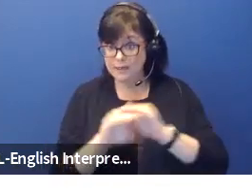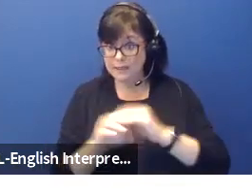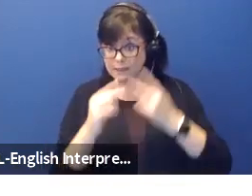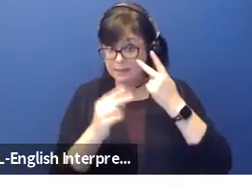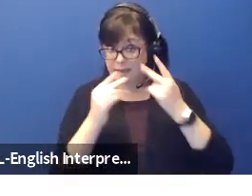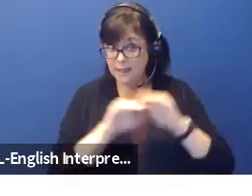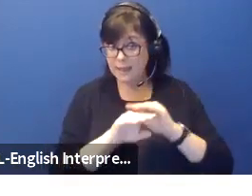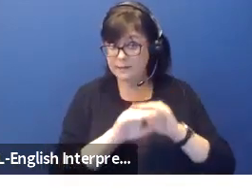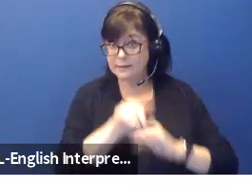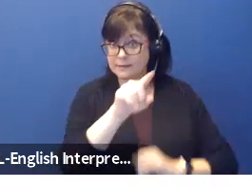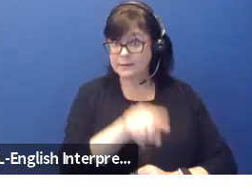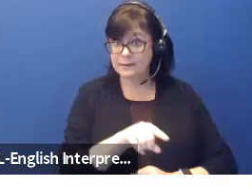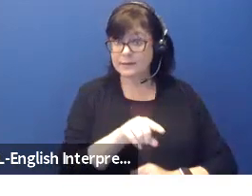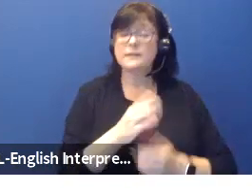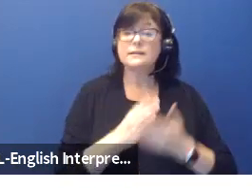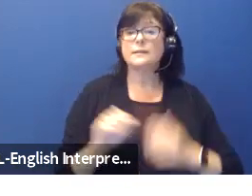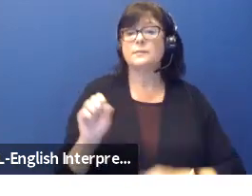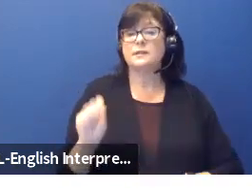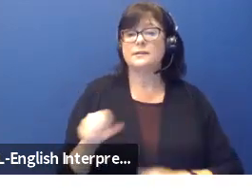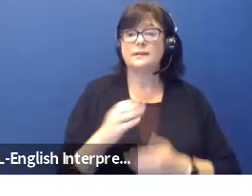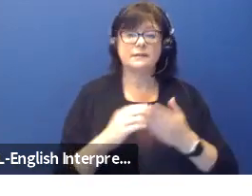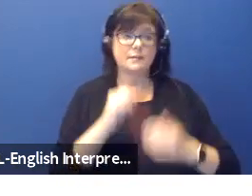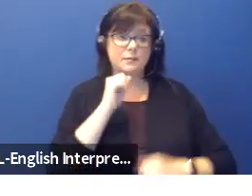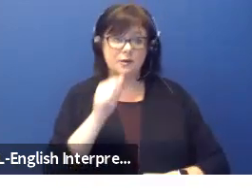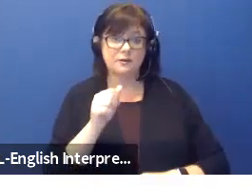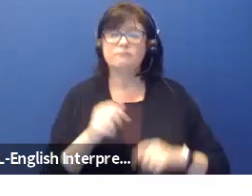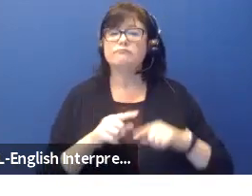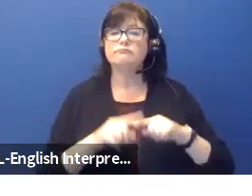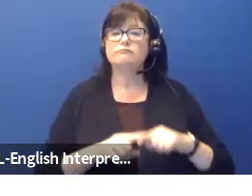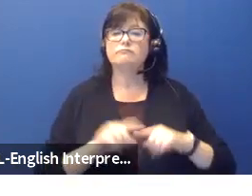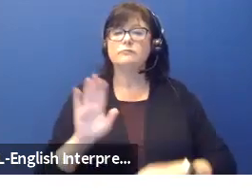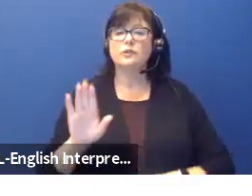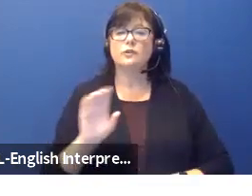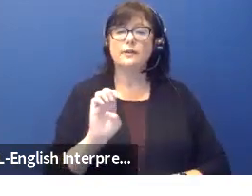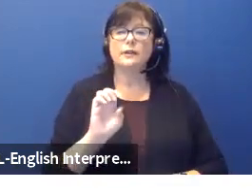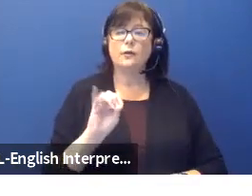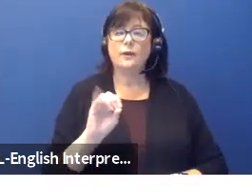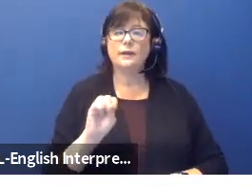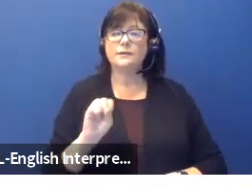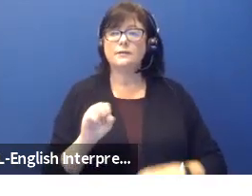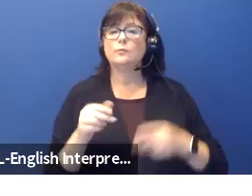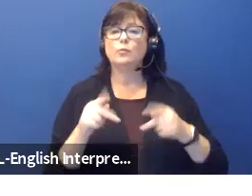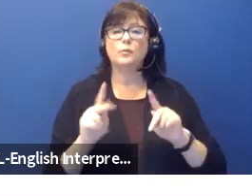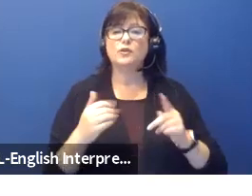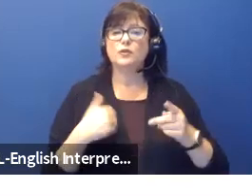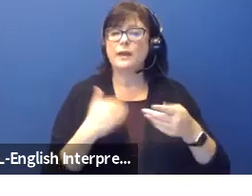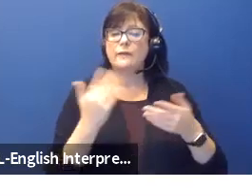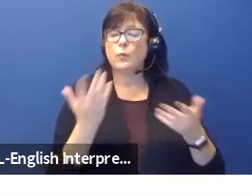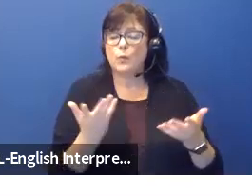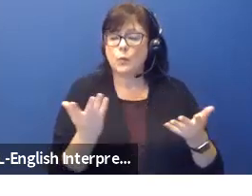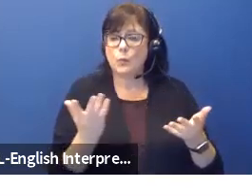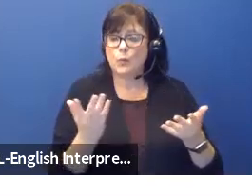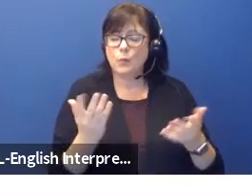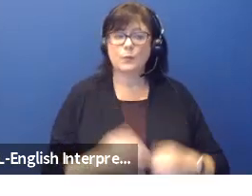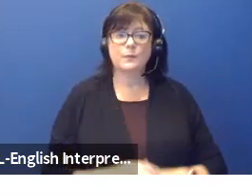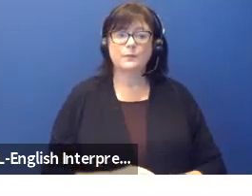organization will. It depends on the permission level that you have in EOIS. You can see here